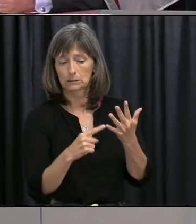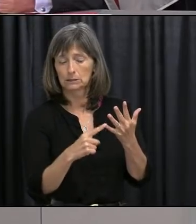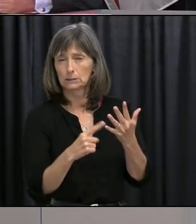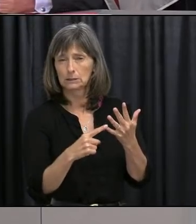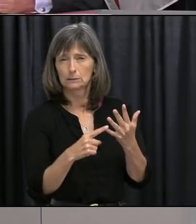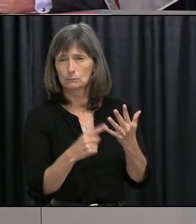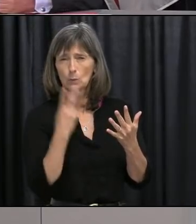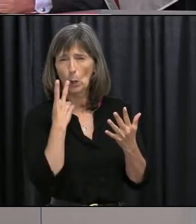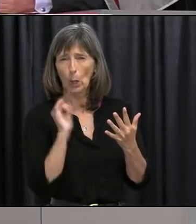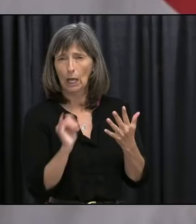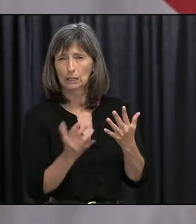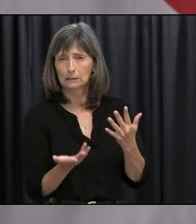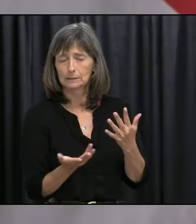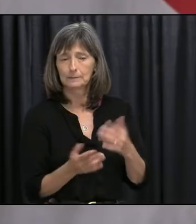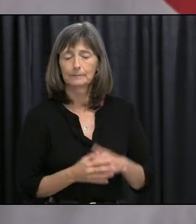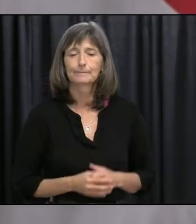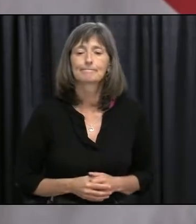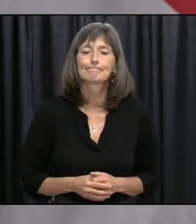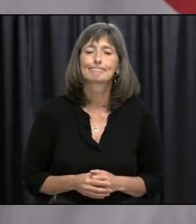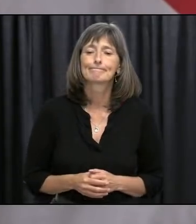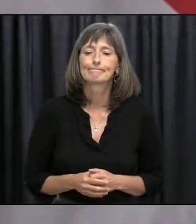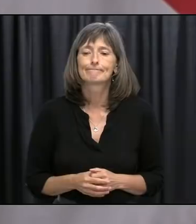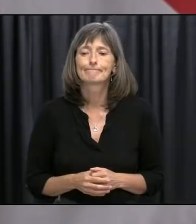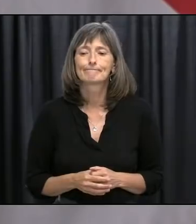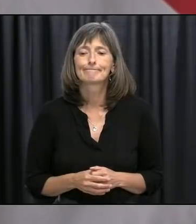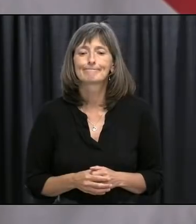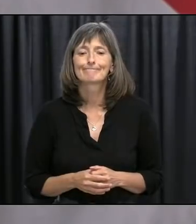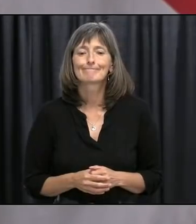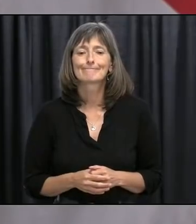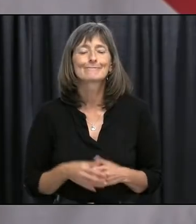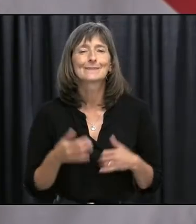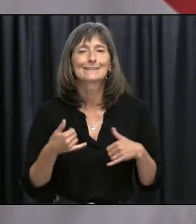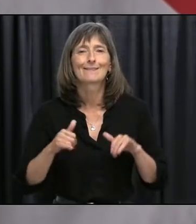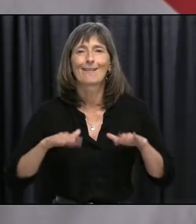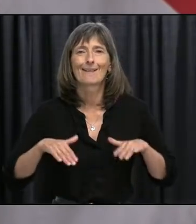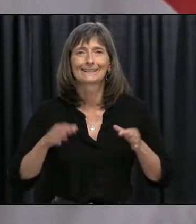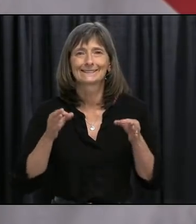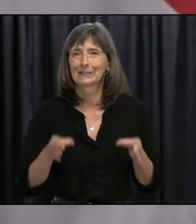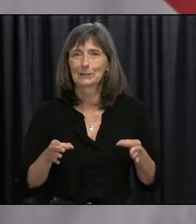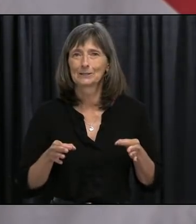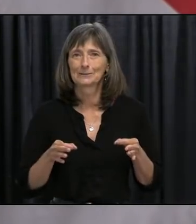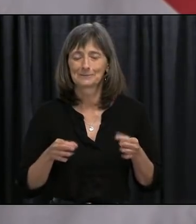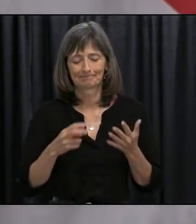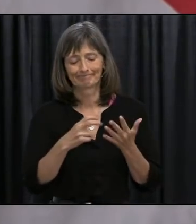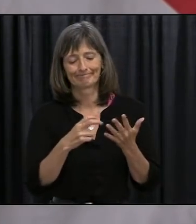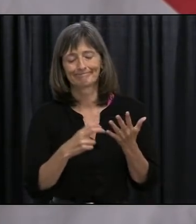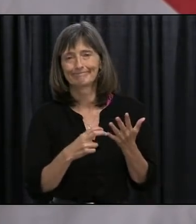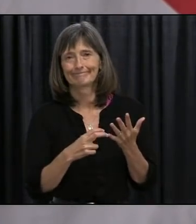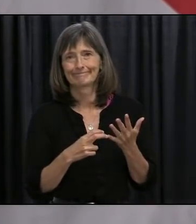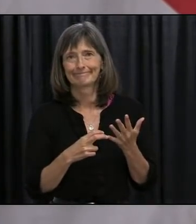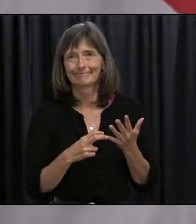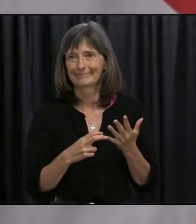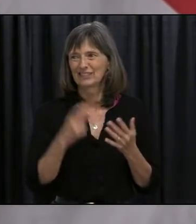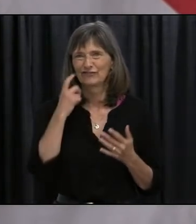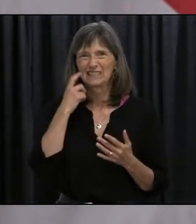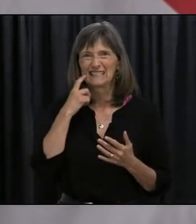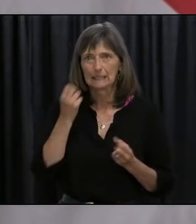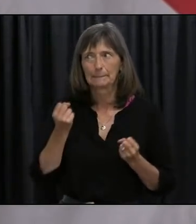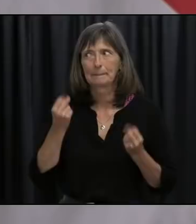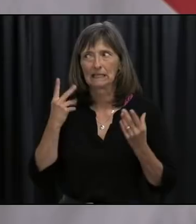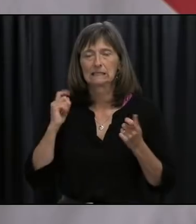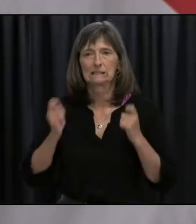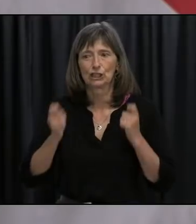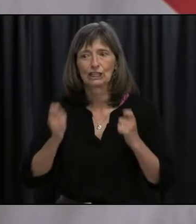look like? So we haven't made a decision about that at this time. We've had a lot of changes, a lot of things have